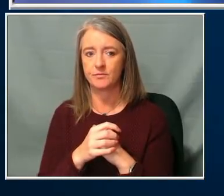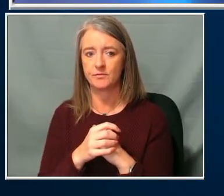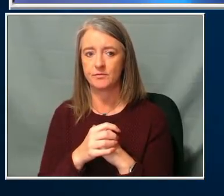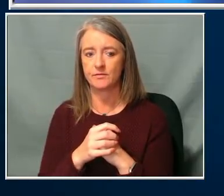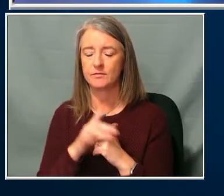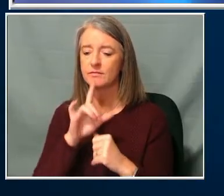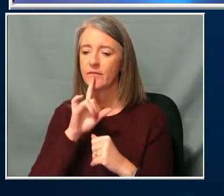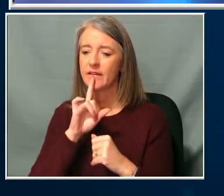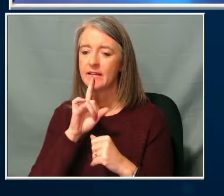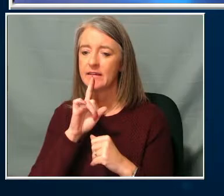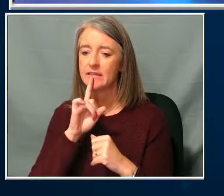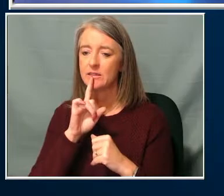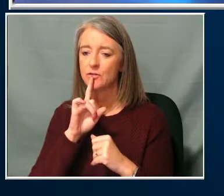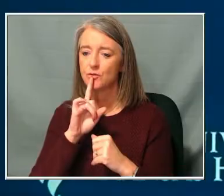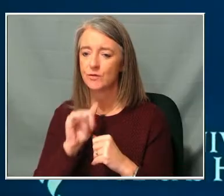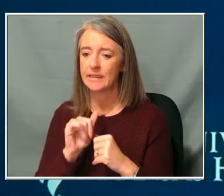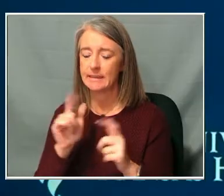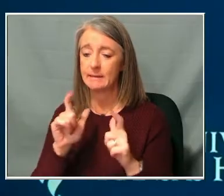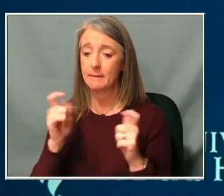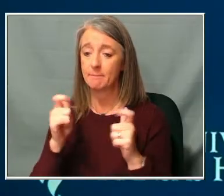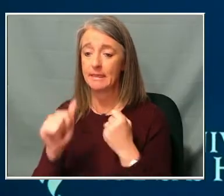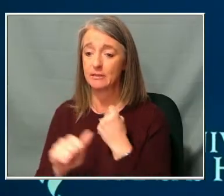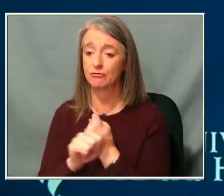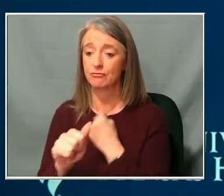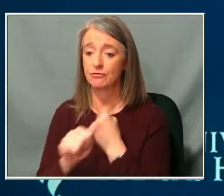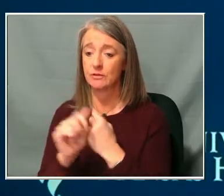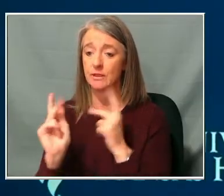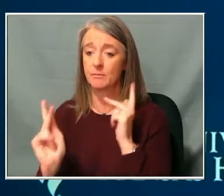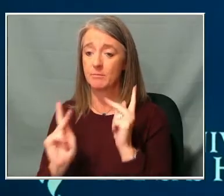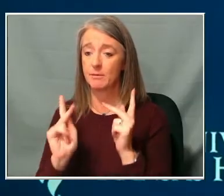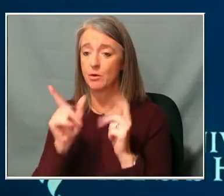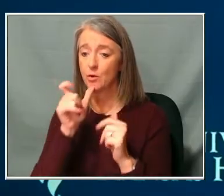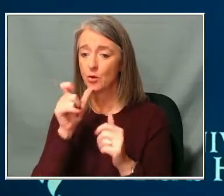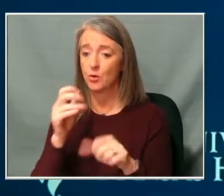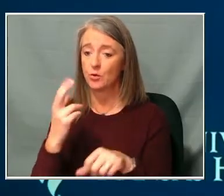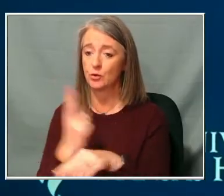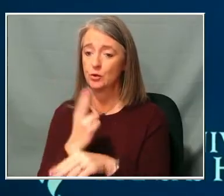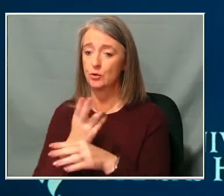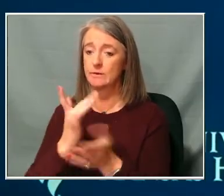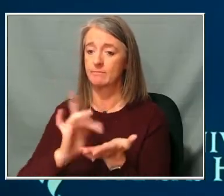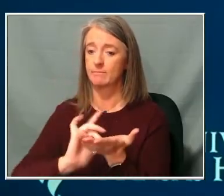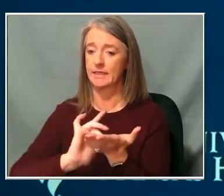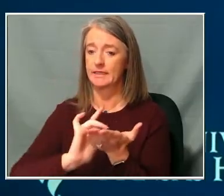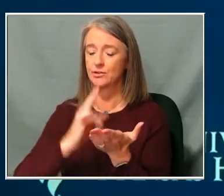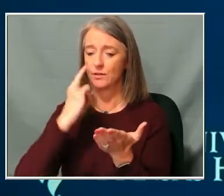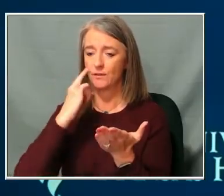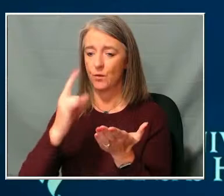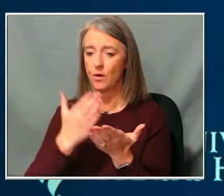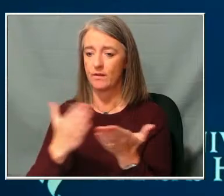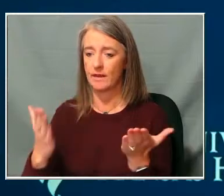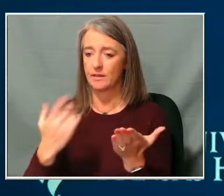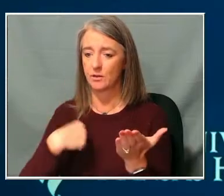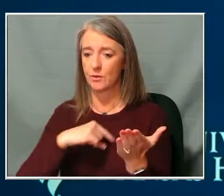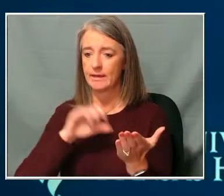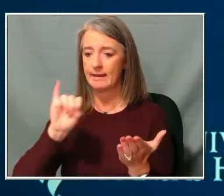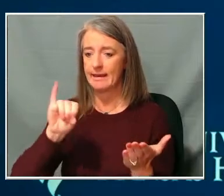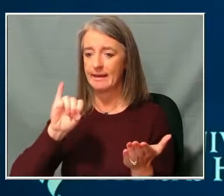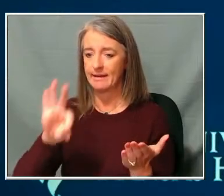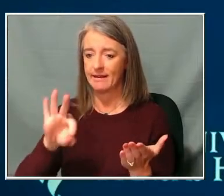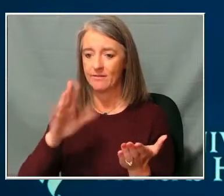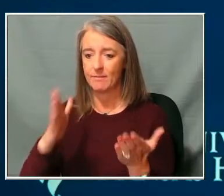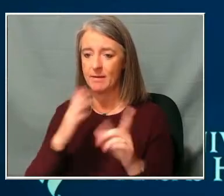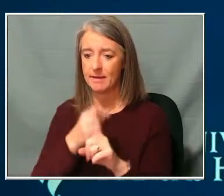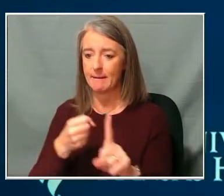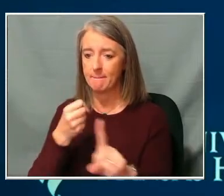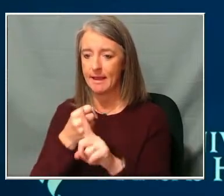really, the biggest risk are people who are on medications for things that we know intermittent fasting may impact. So